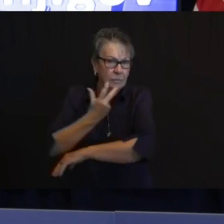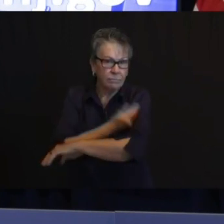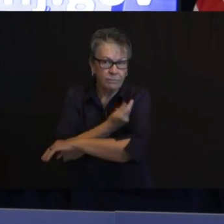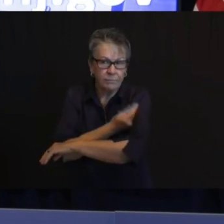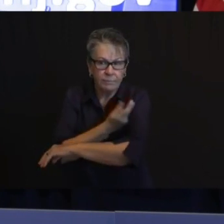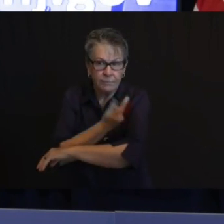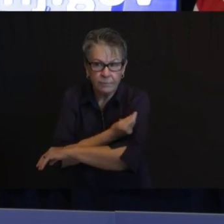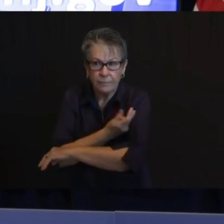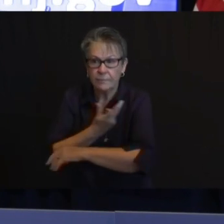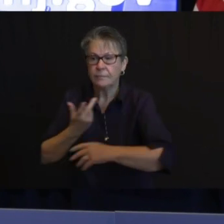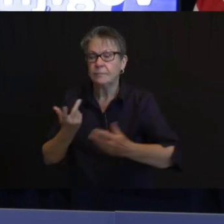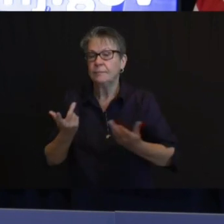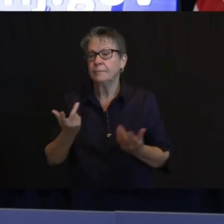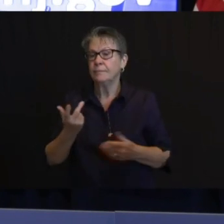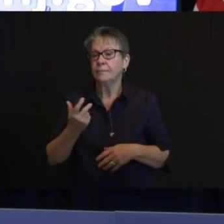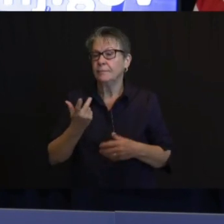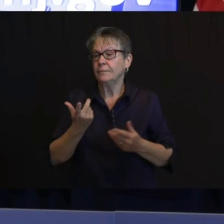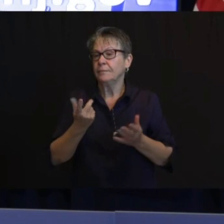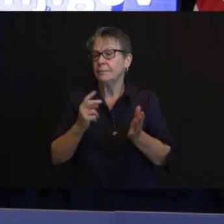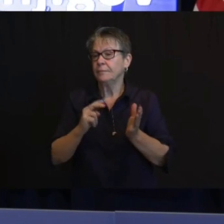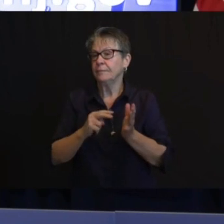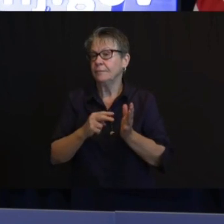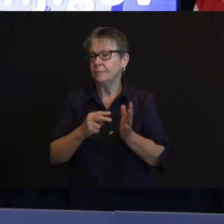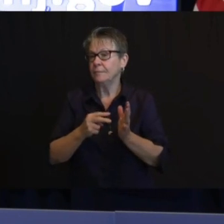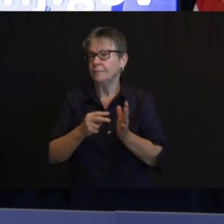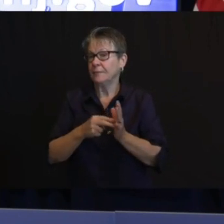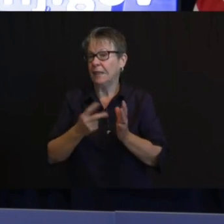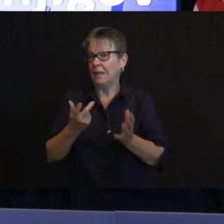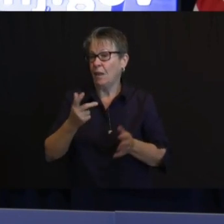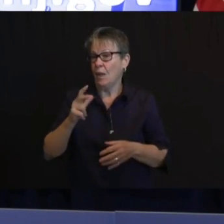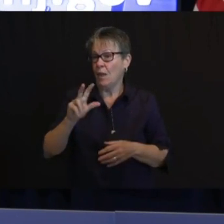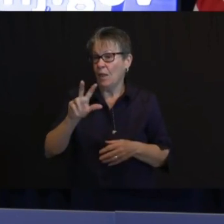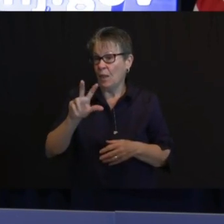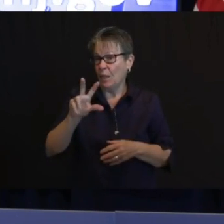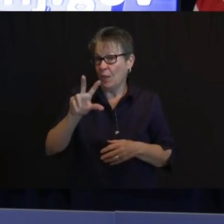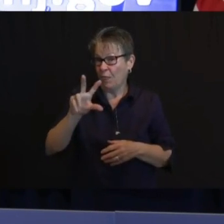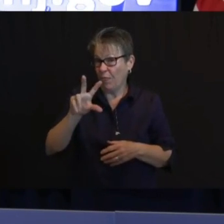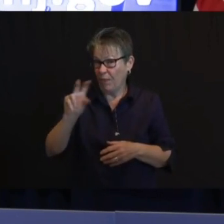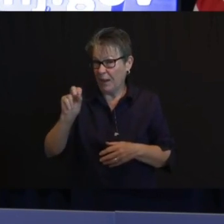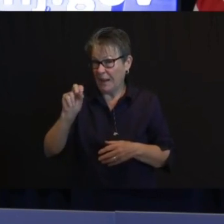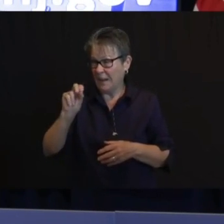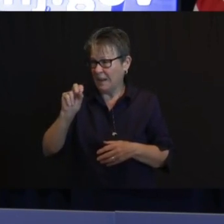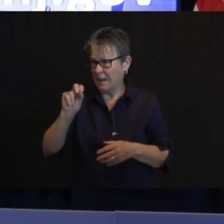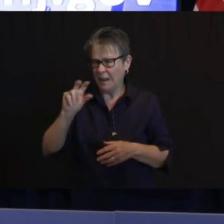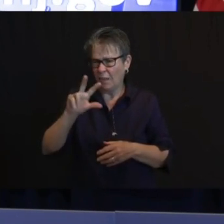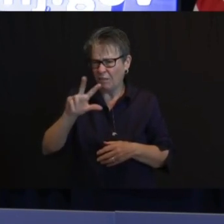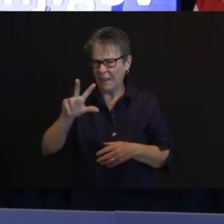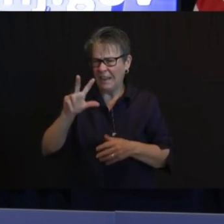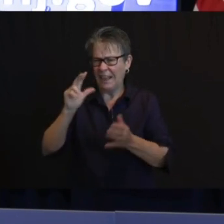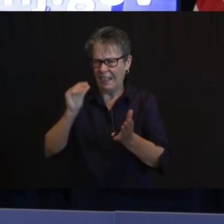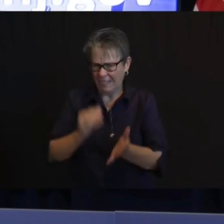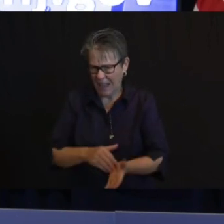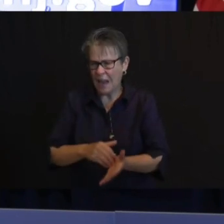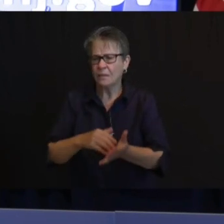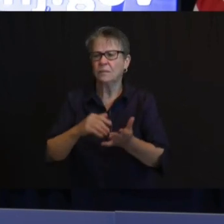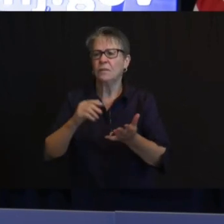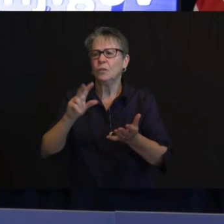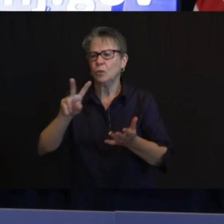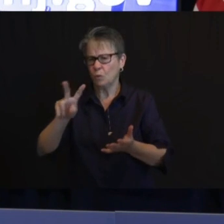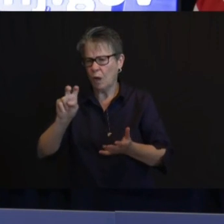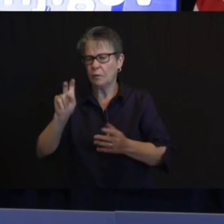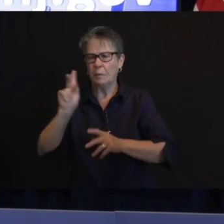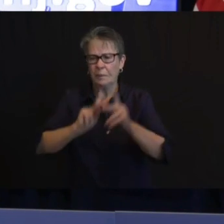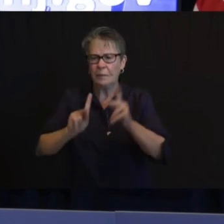in every county. So it's a big undertaking, and you need to register, you need